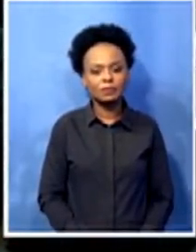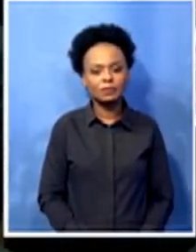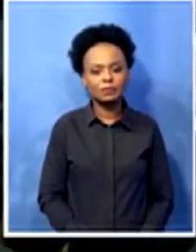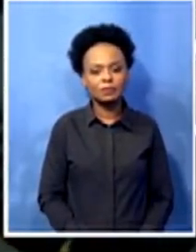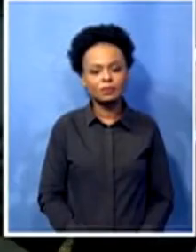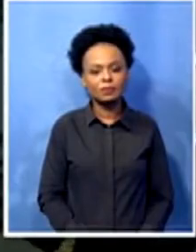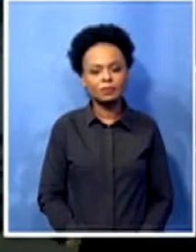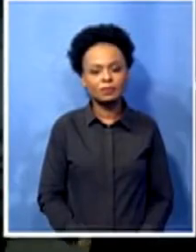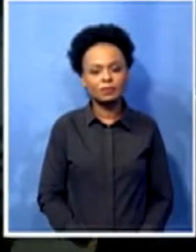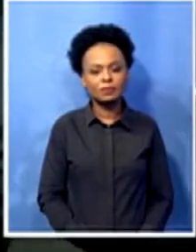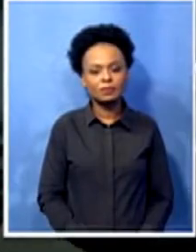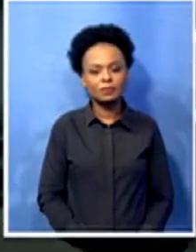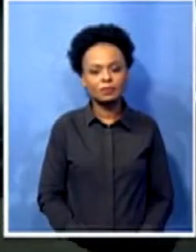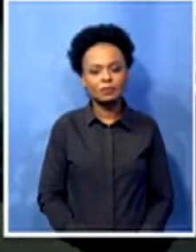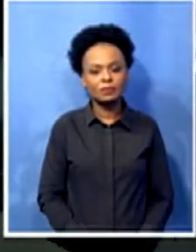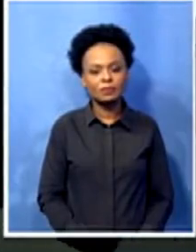Let me sign also.